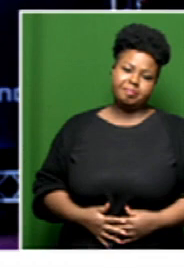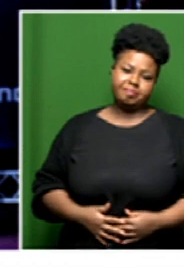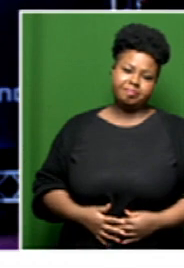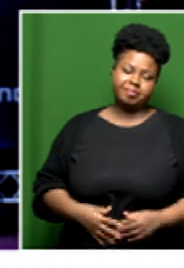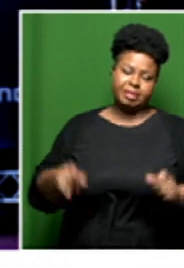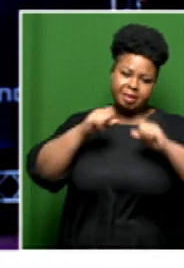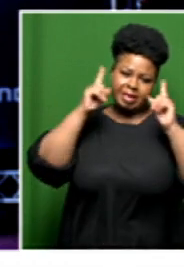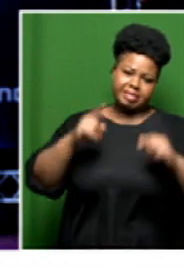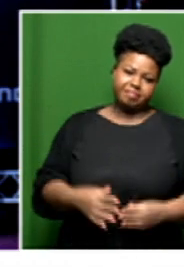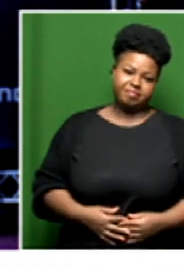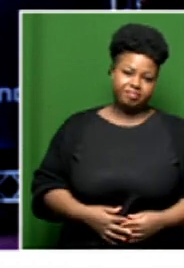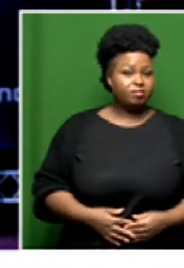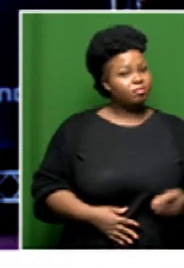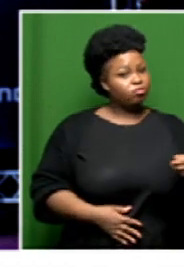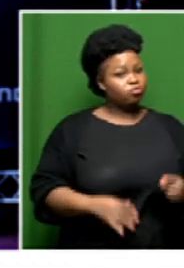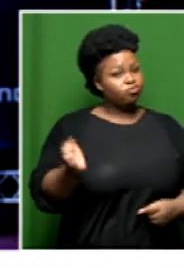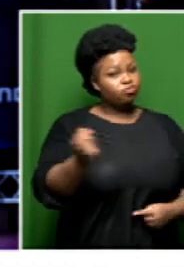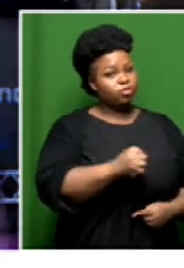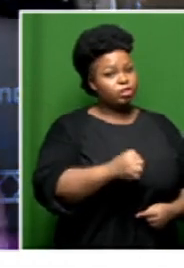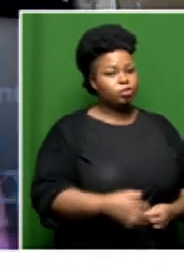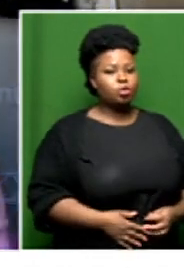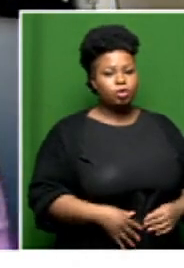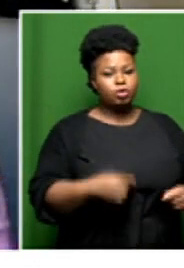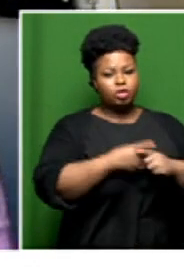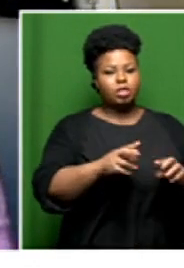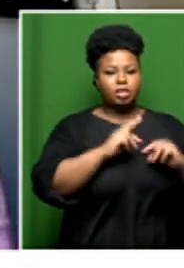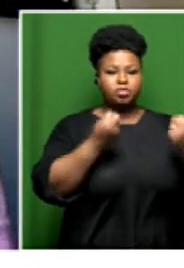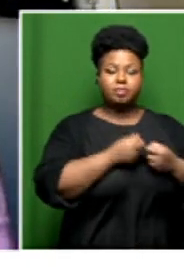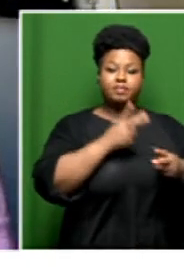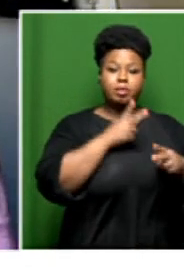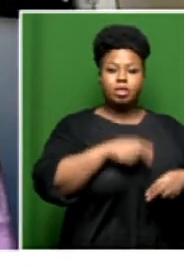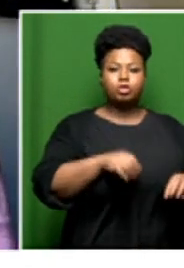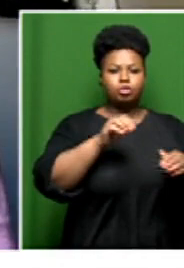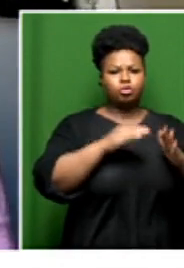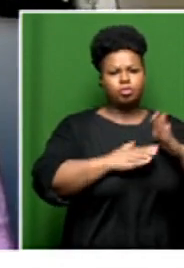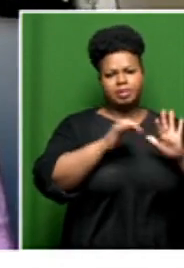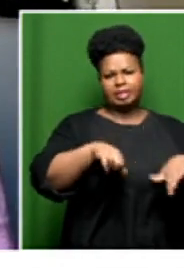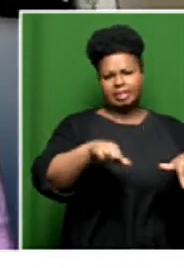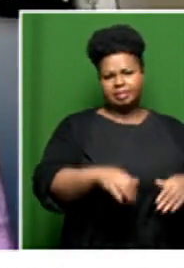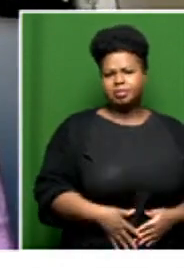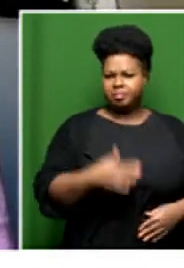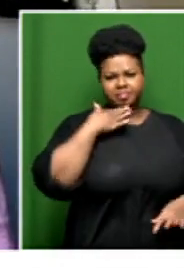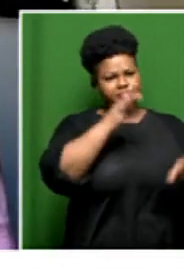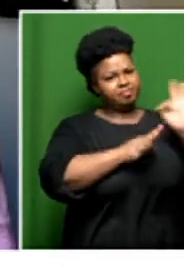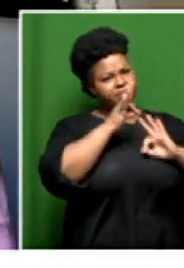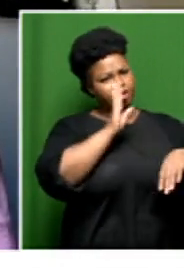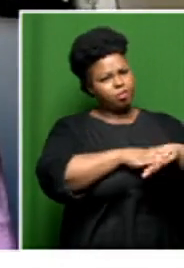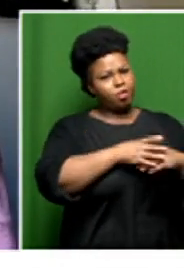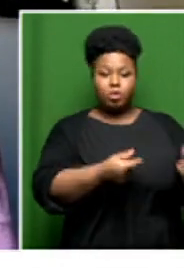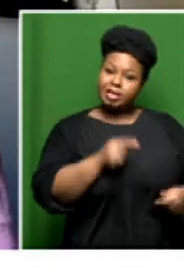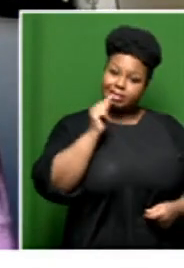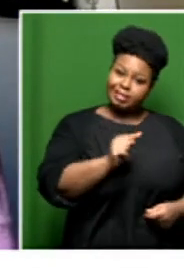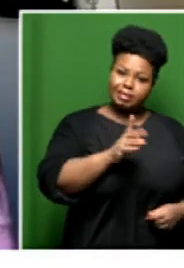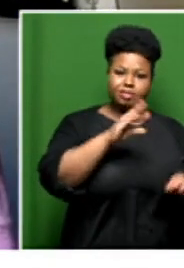it's really amazing. And you're appointed as a wild card into the national final top 16, isn't it? Speak to us about that and about what